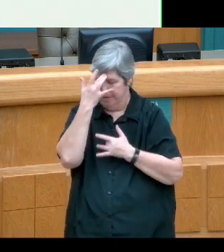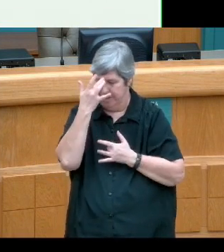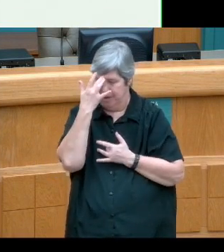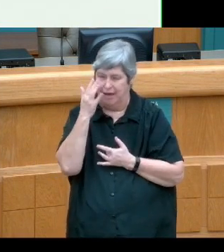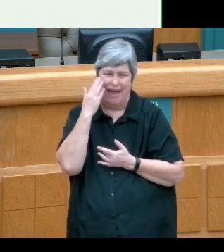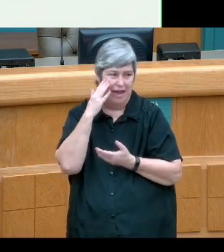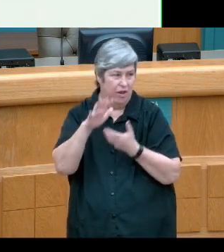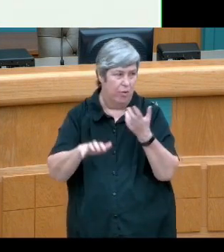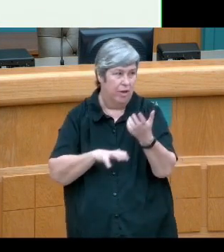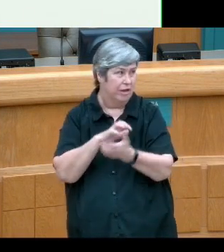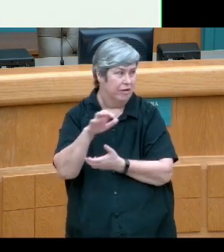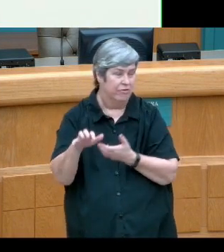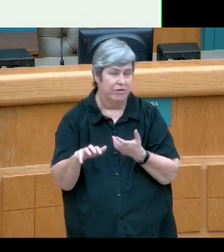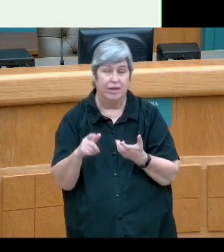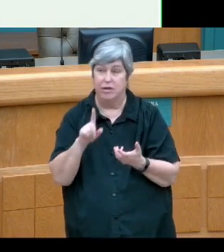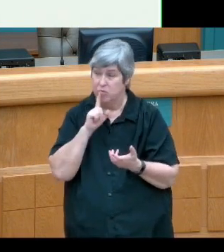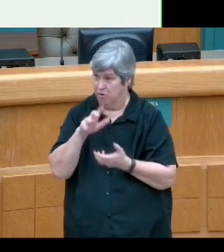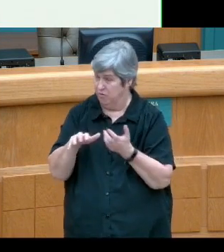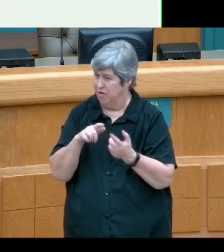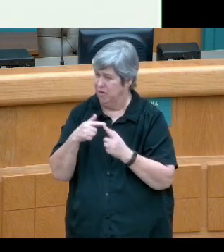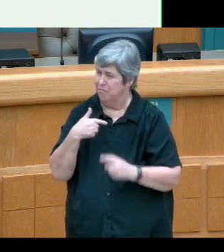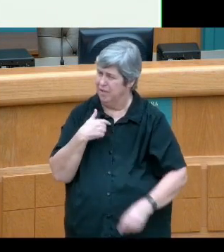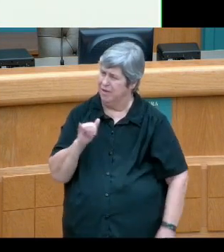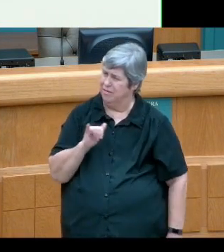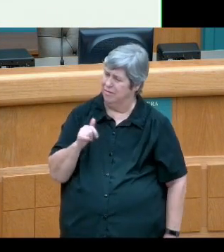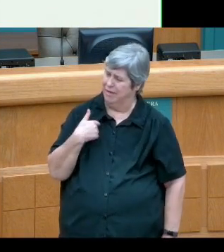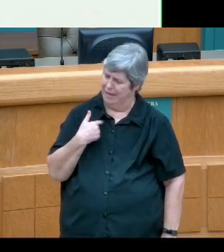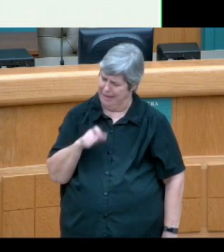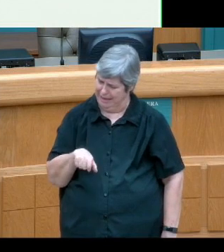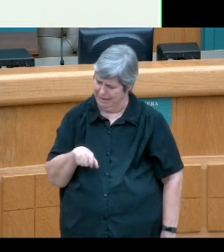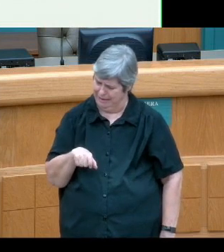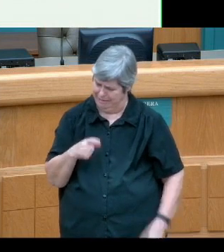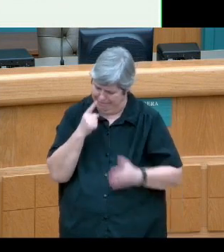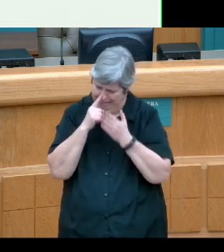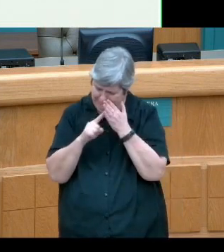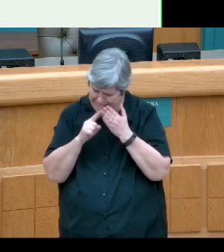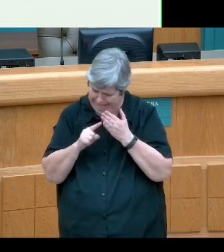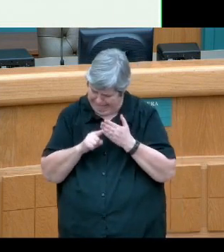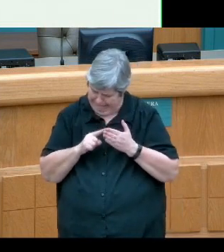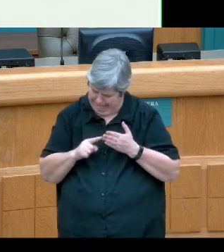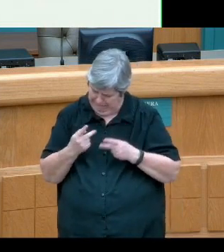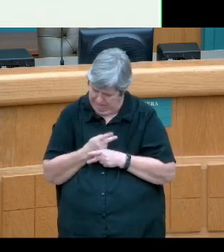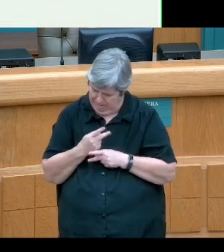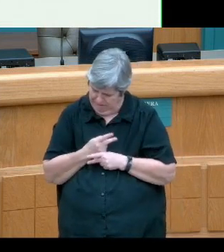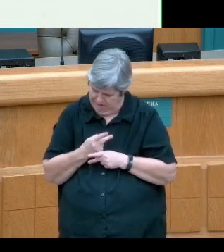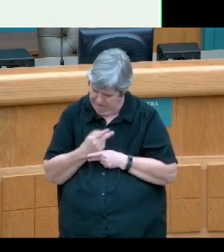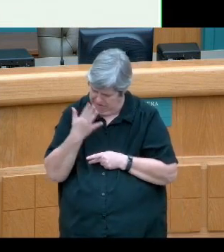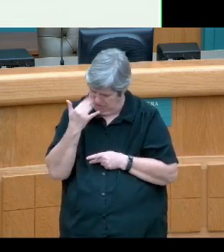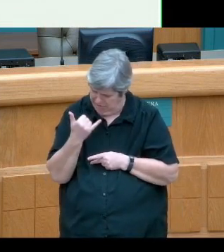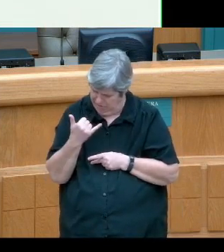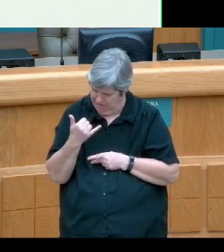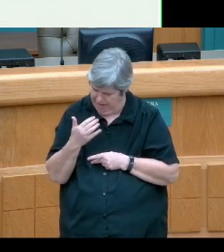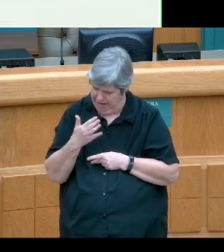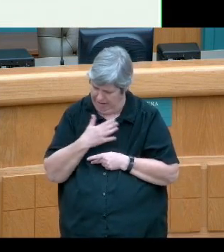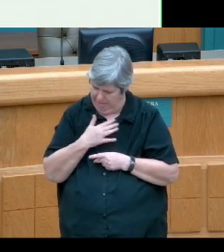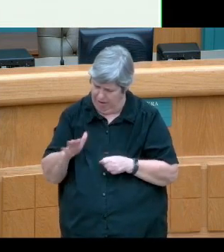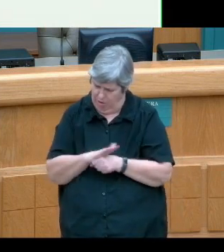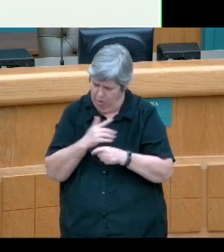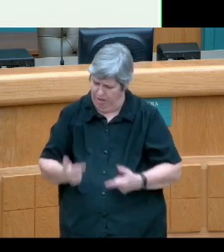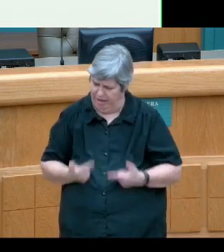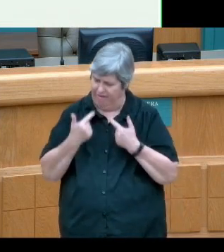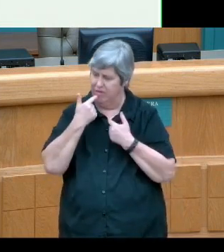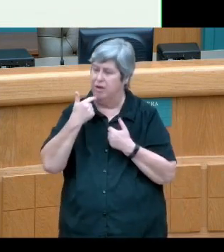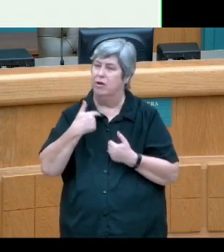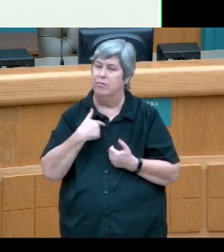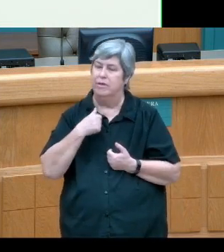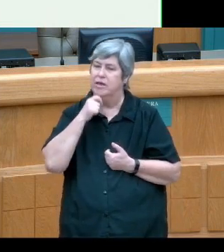it's confusing, and it was confusing to me. It's something that I had to do specific research into to figure out. Why was it that my whole life I was told